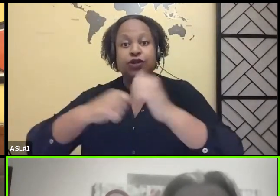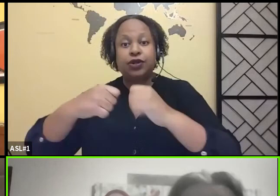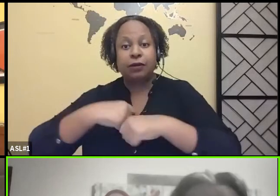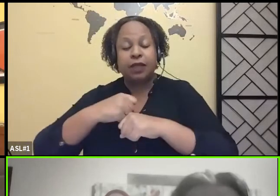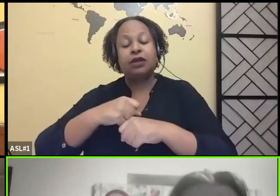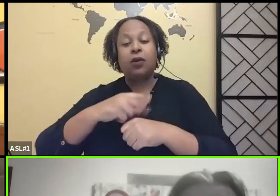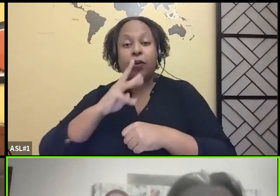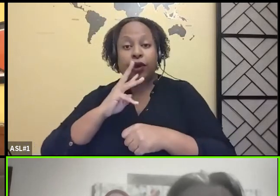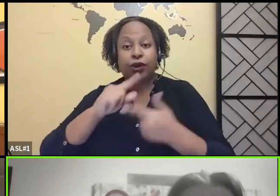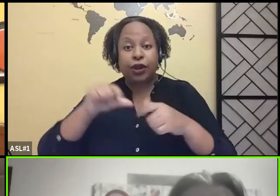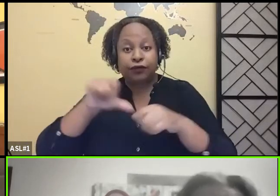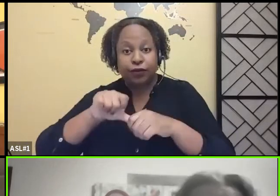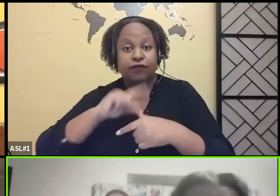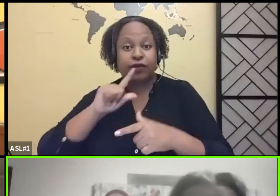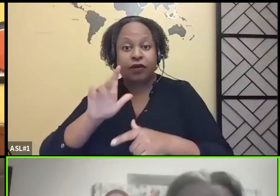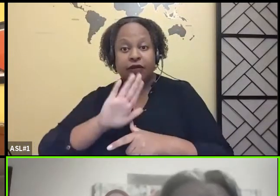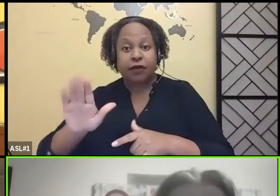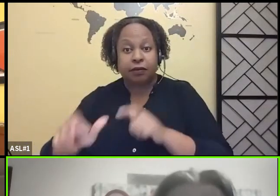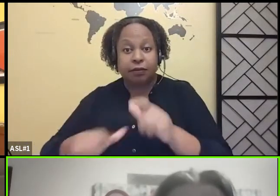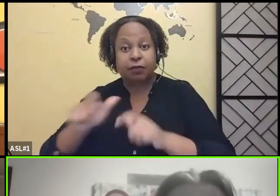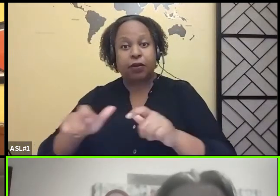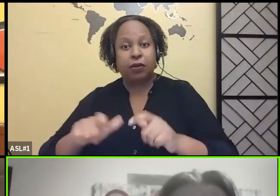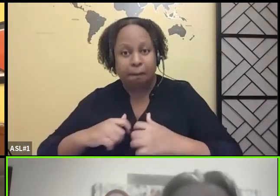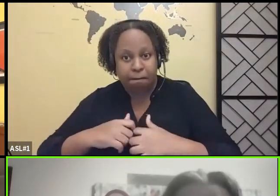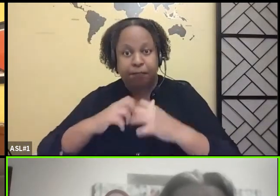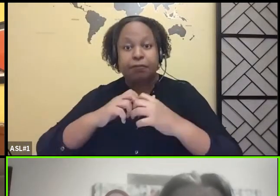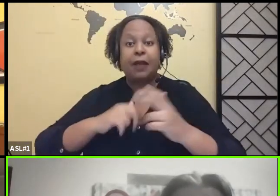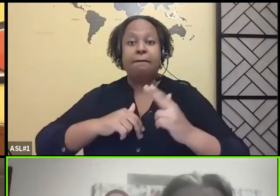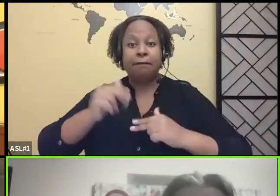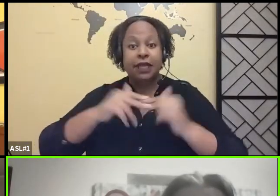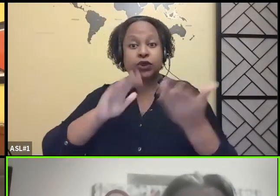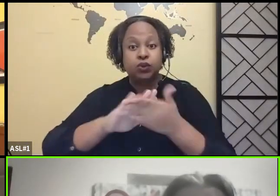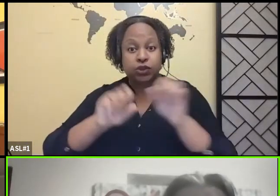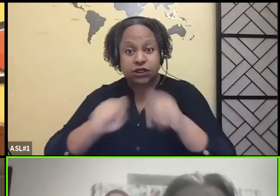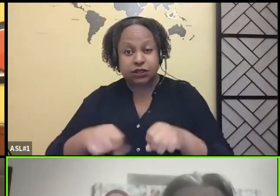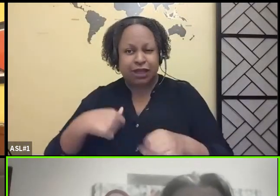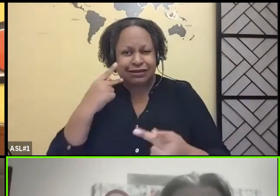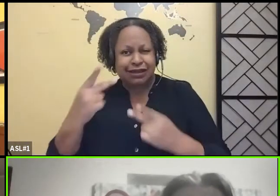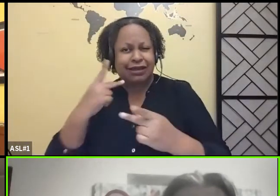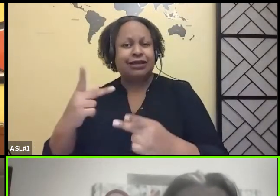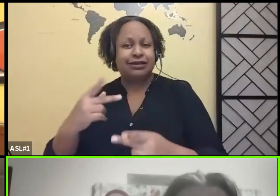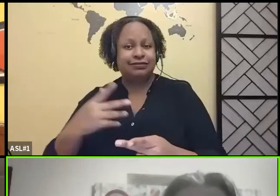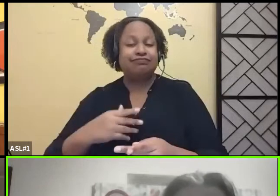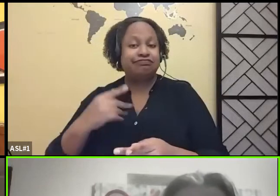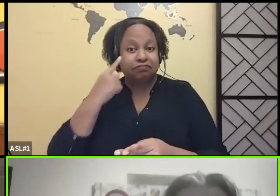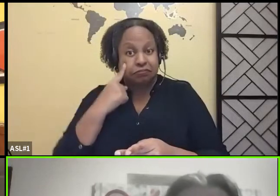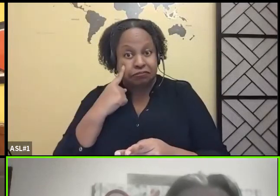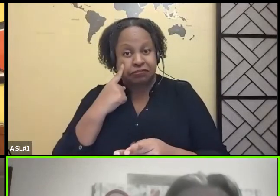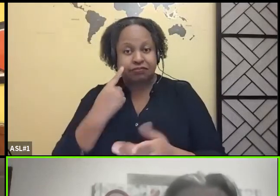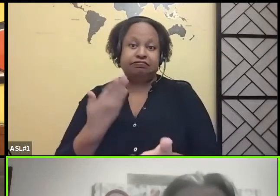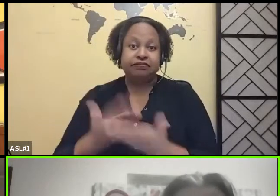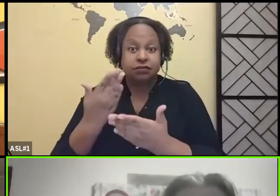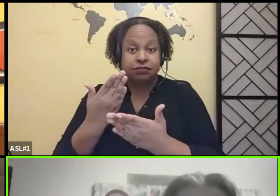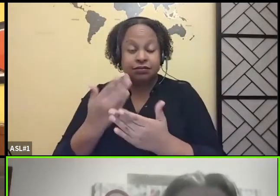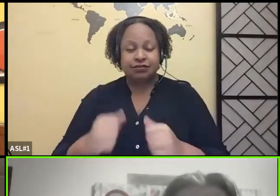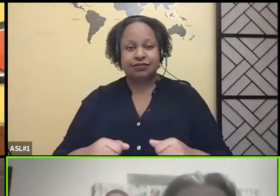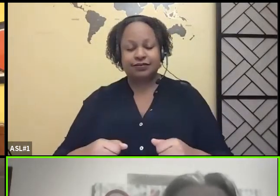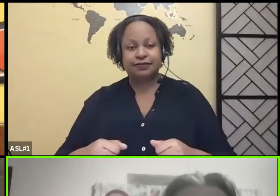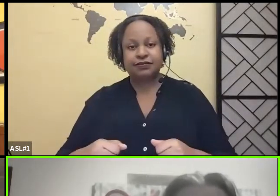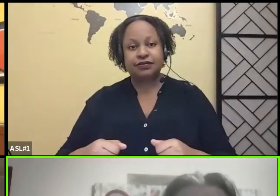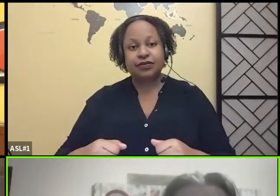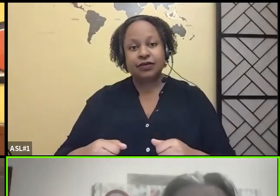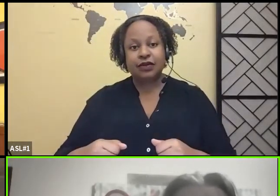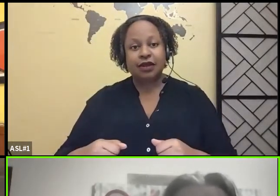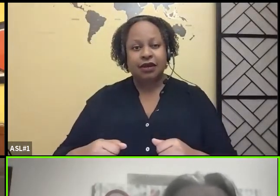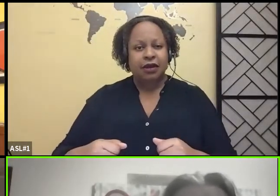own school systems, right? I saw them transforming infrastructure. You know, I seen, you know, in a